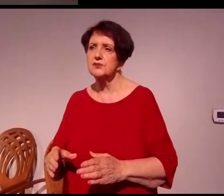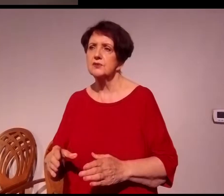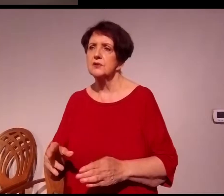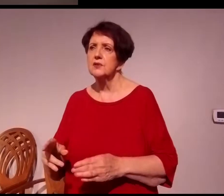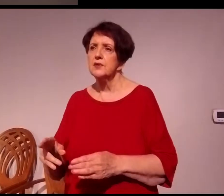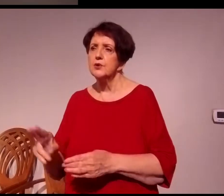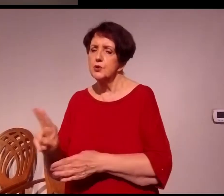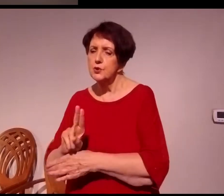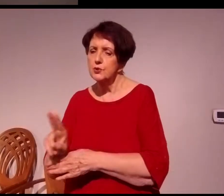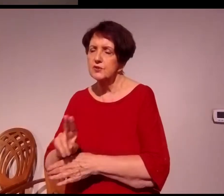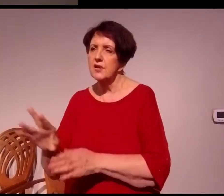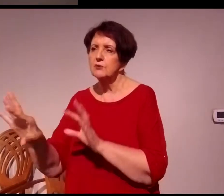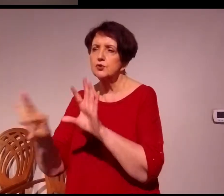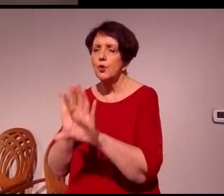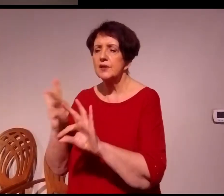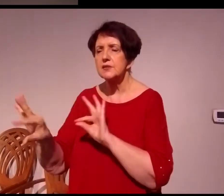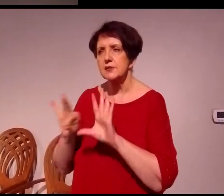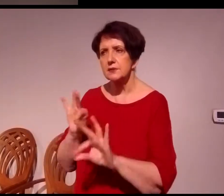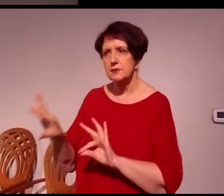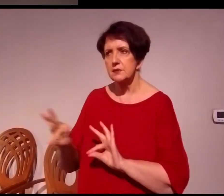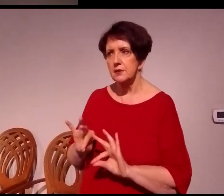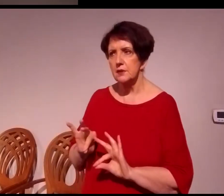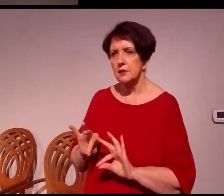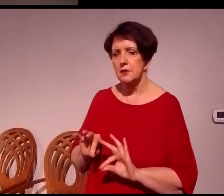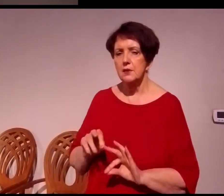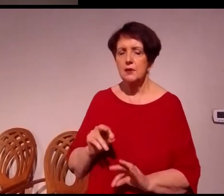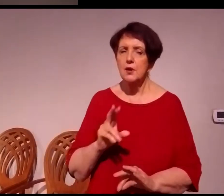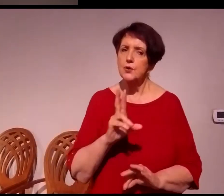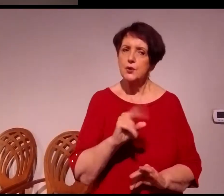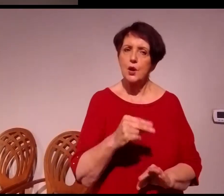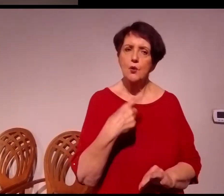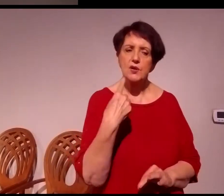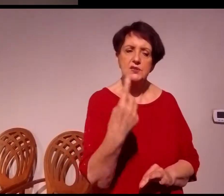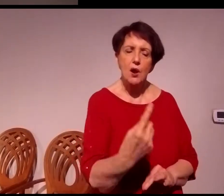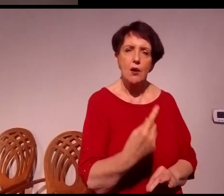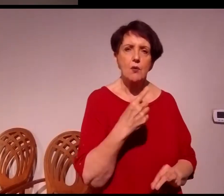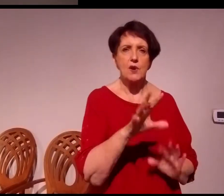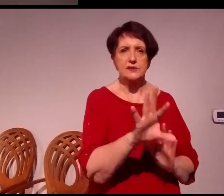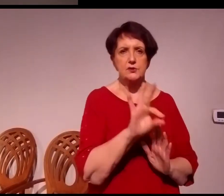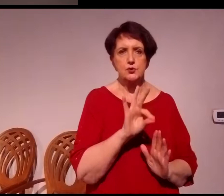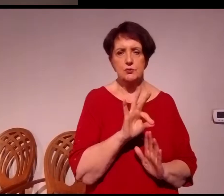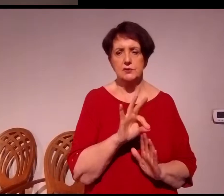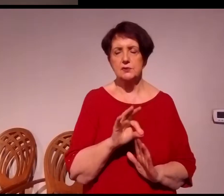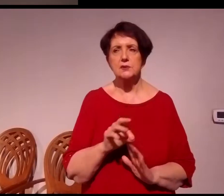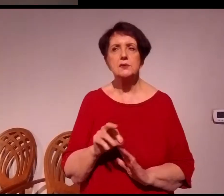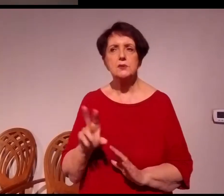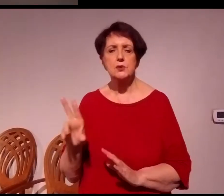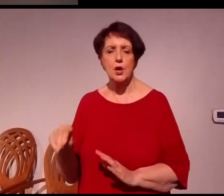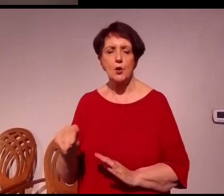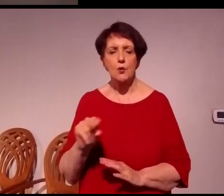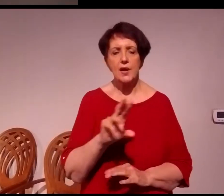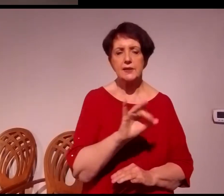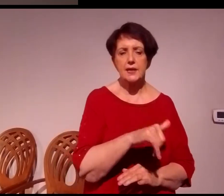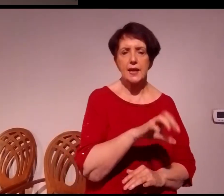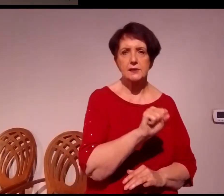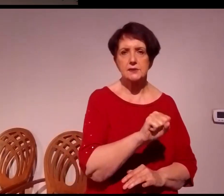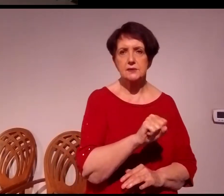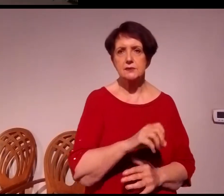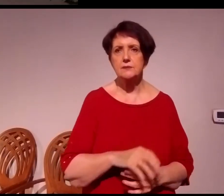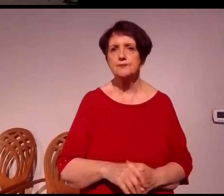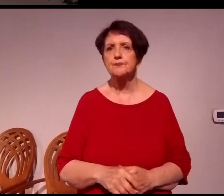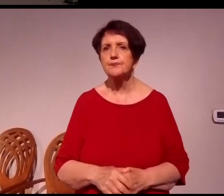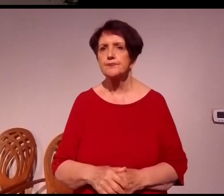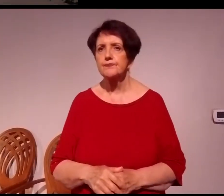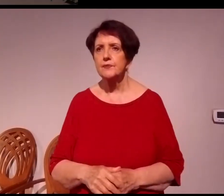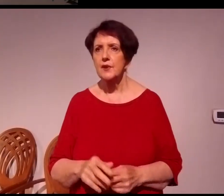our choices. No is always a choice. No and yes, right? Those are